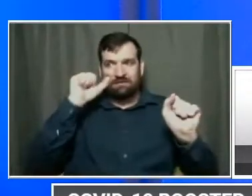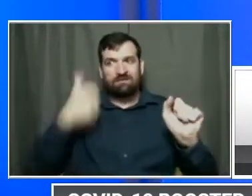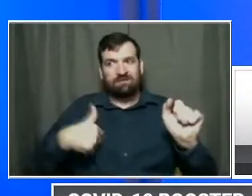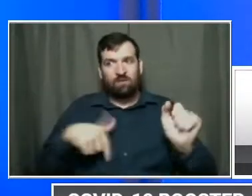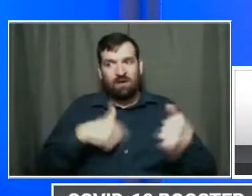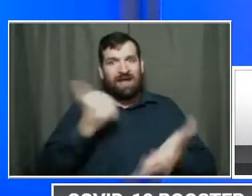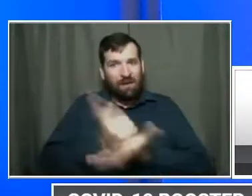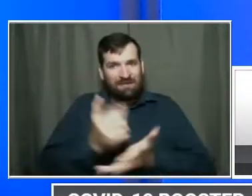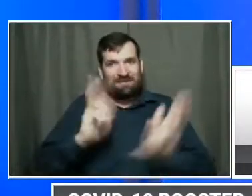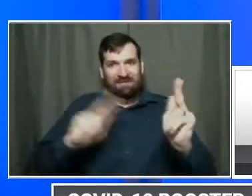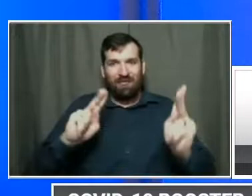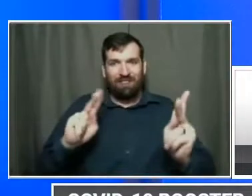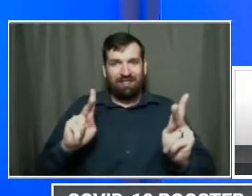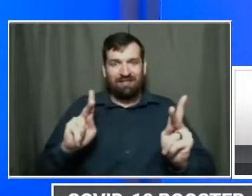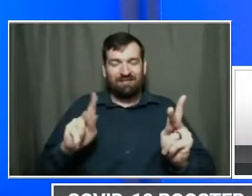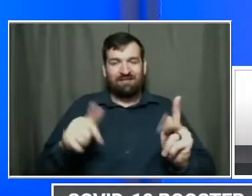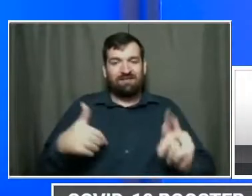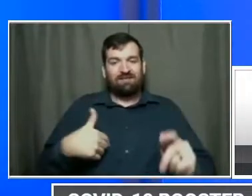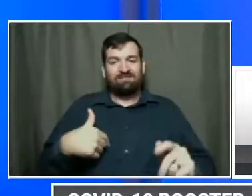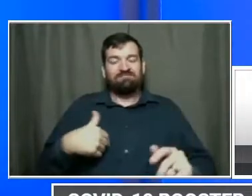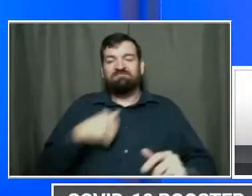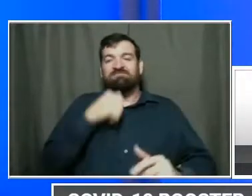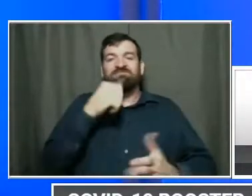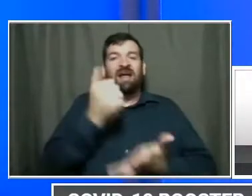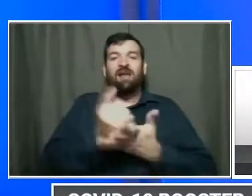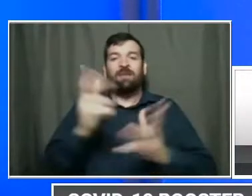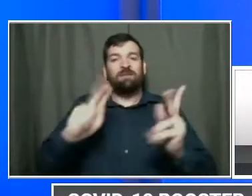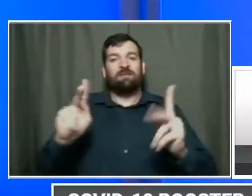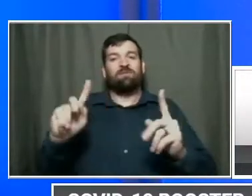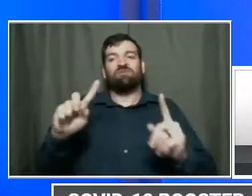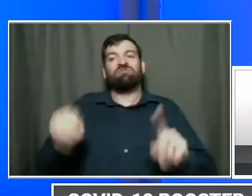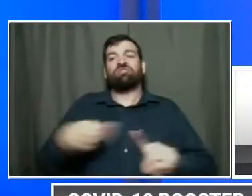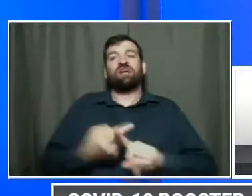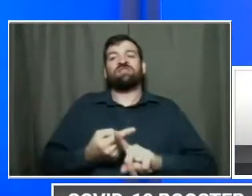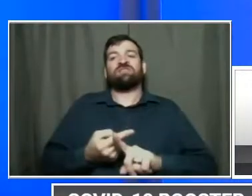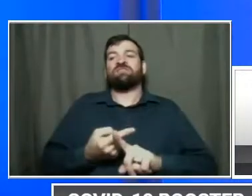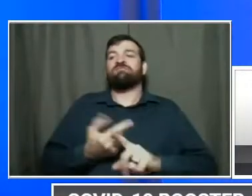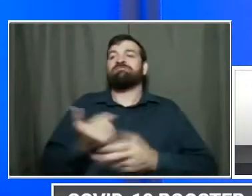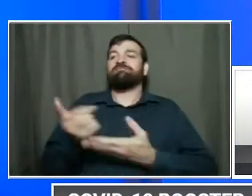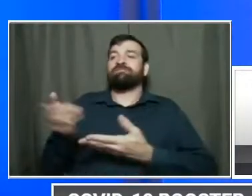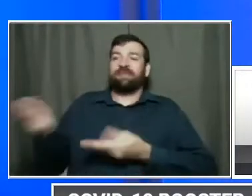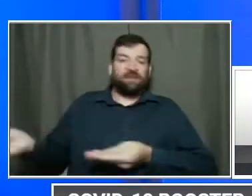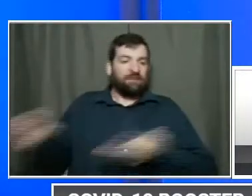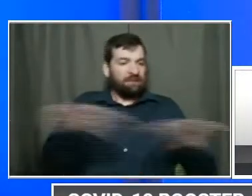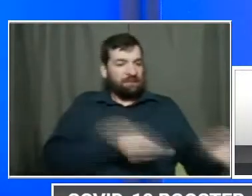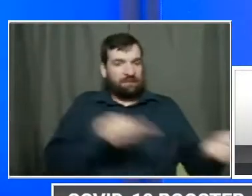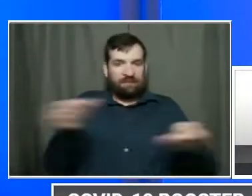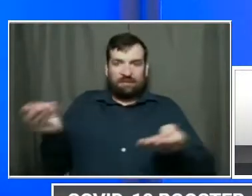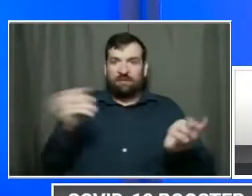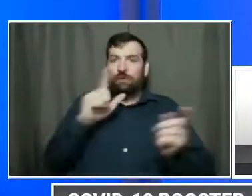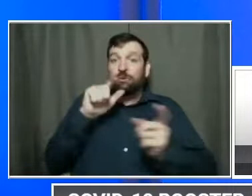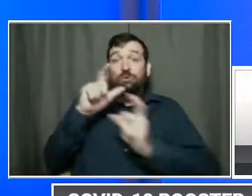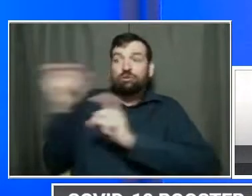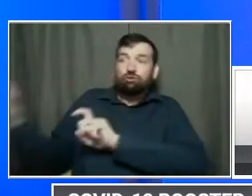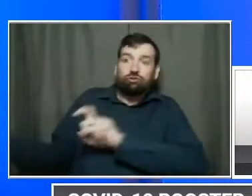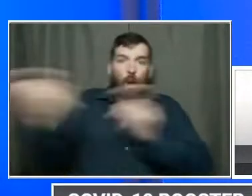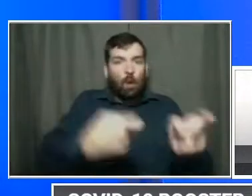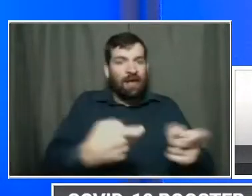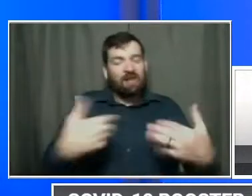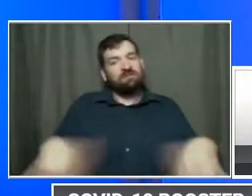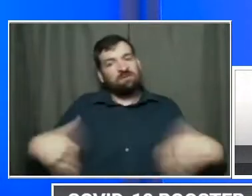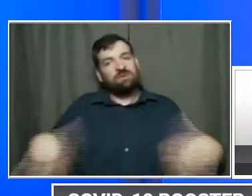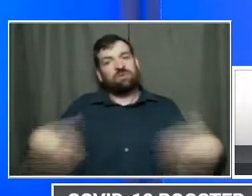and we're not helping the people. We are just kind of loading the trucks. The helper is the donor. We do the procedure, and then the